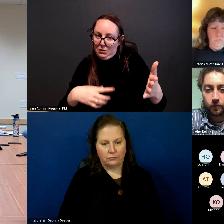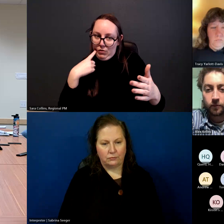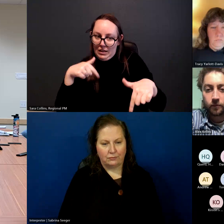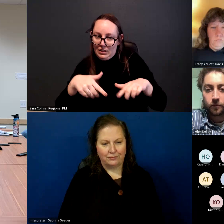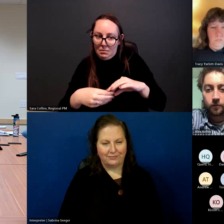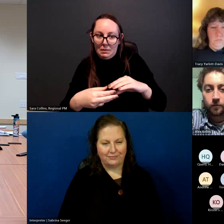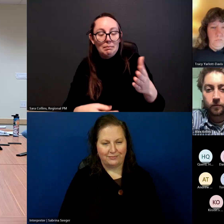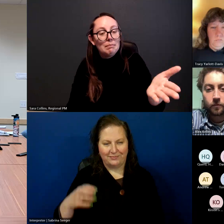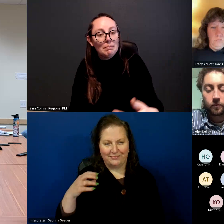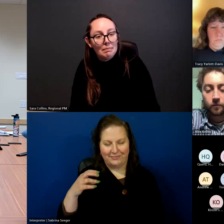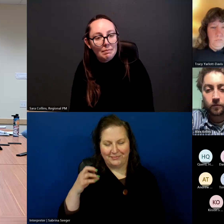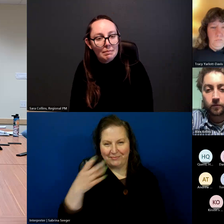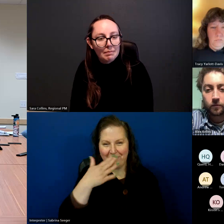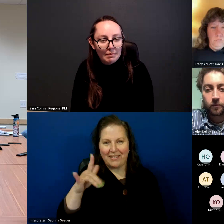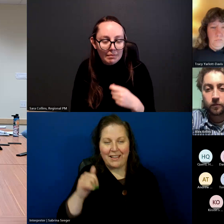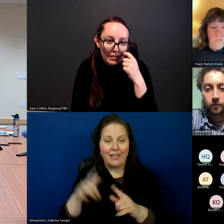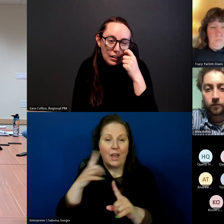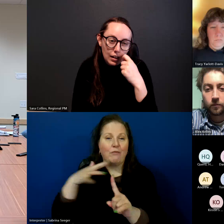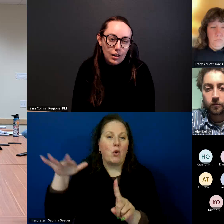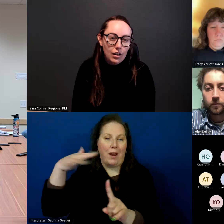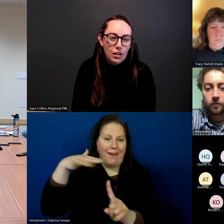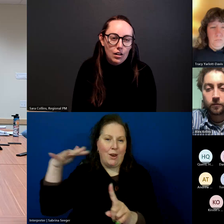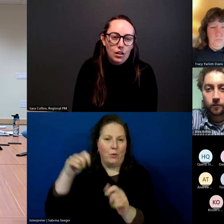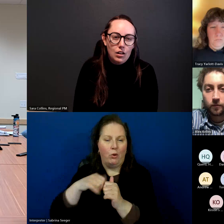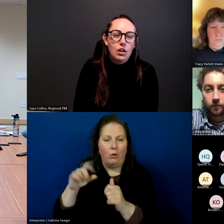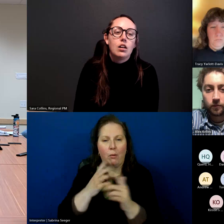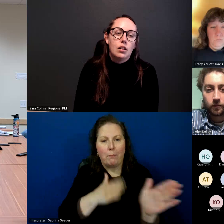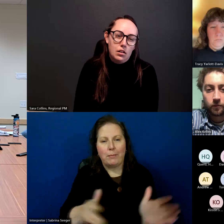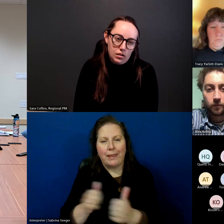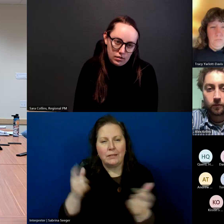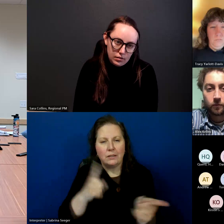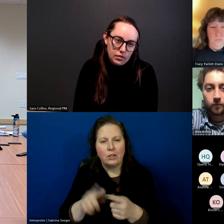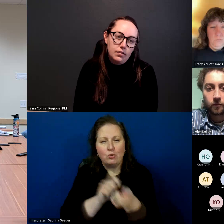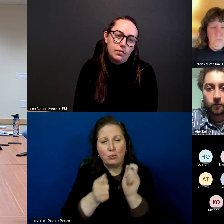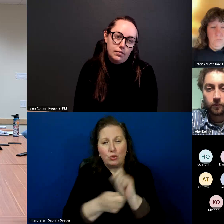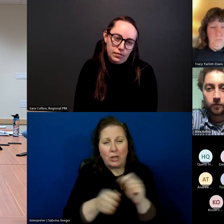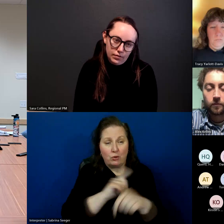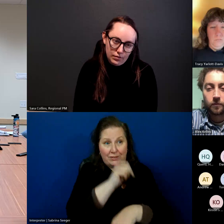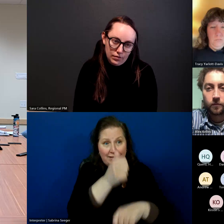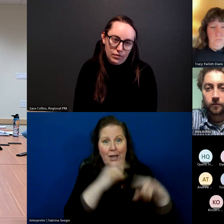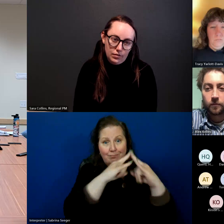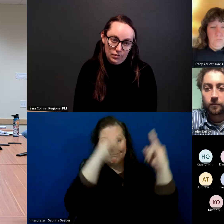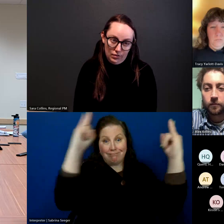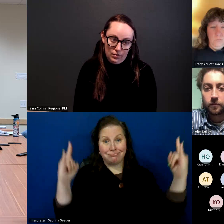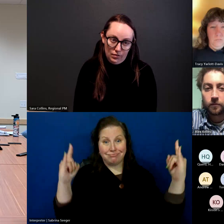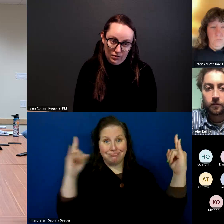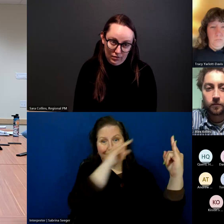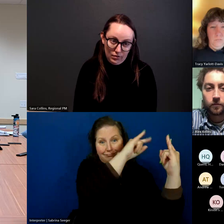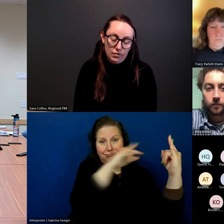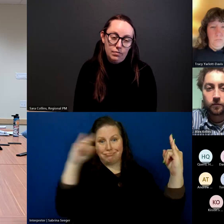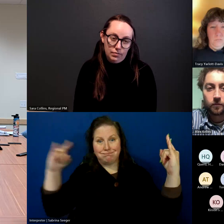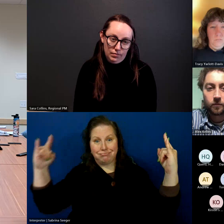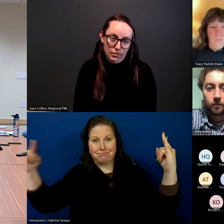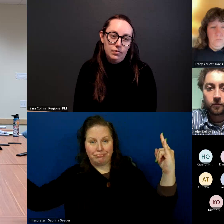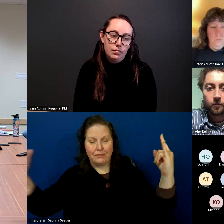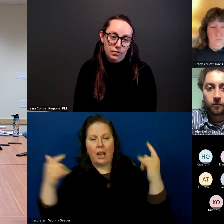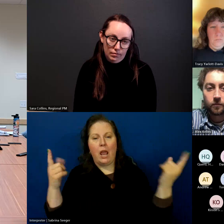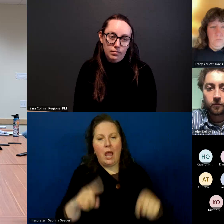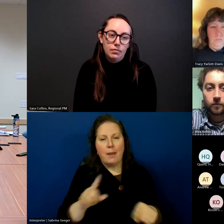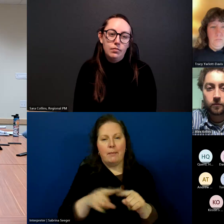plans, which it may be too late to switch horses. So the